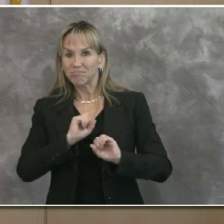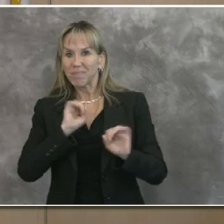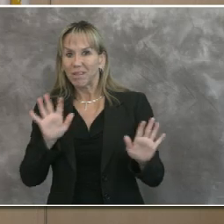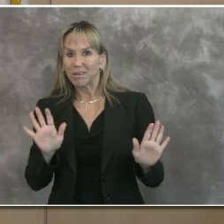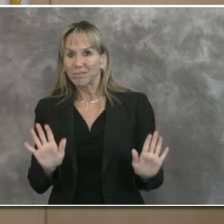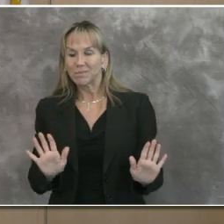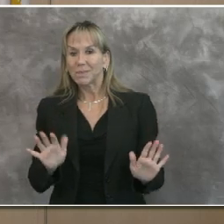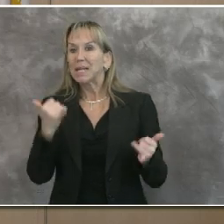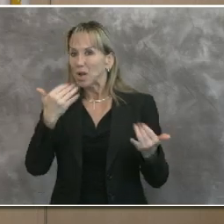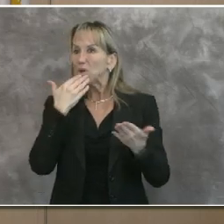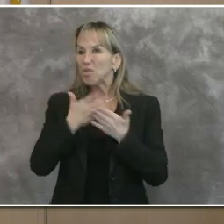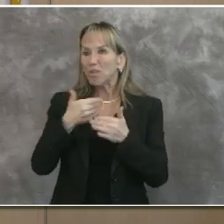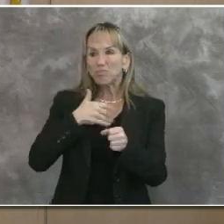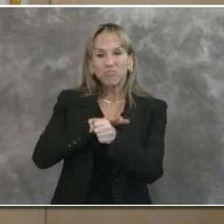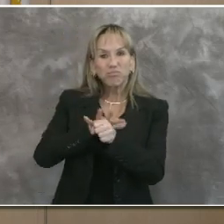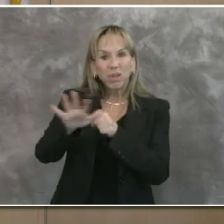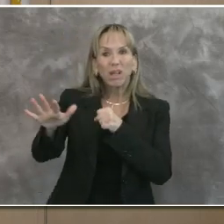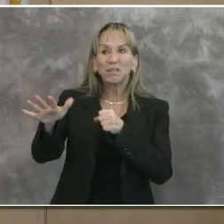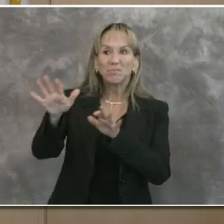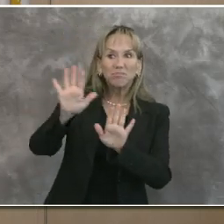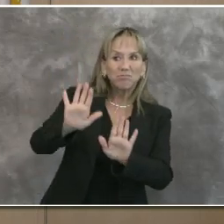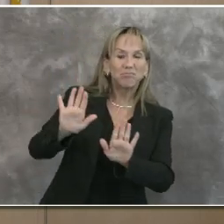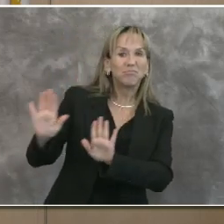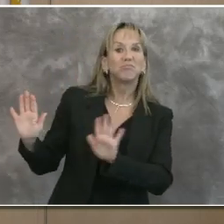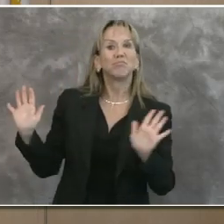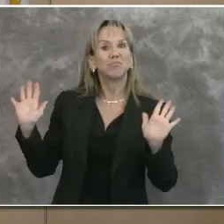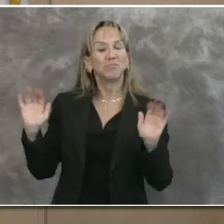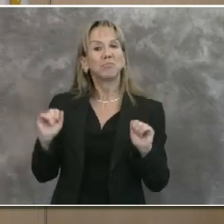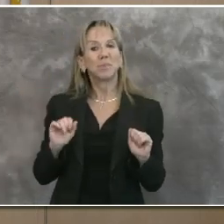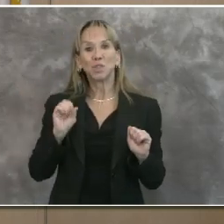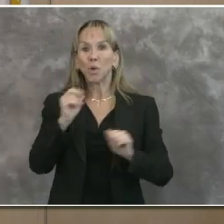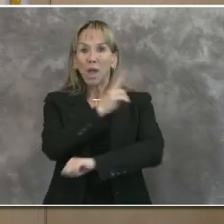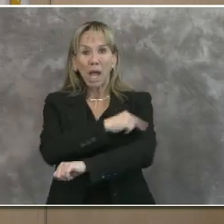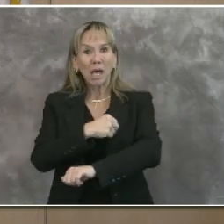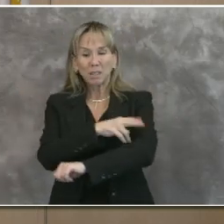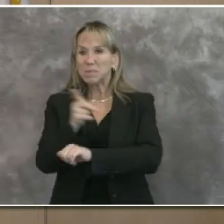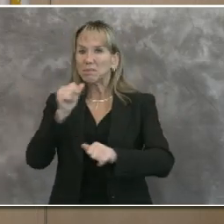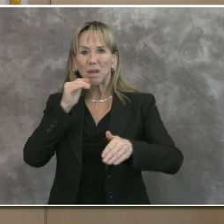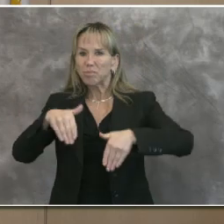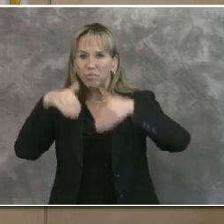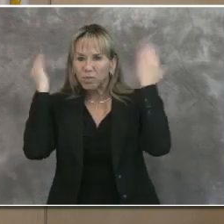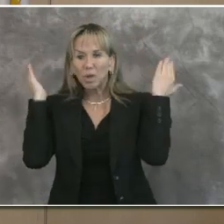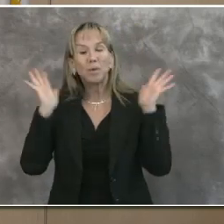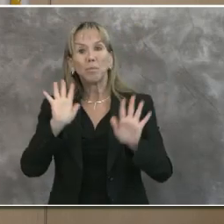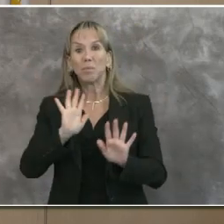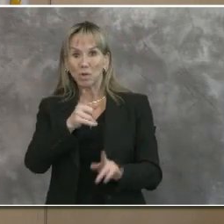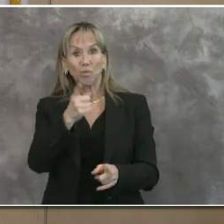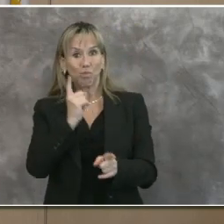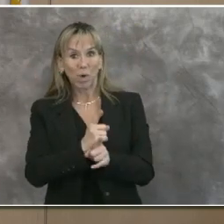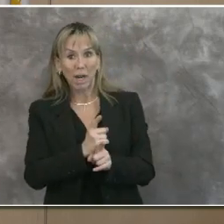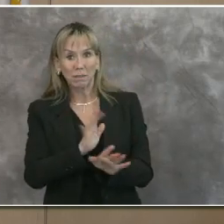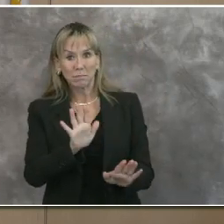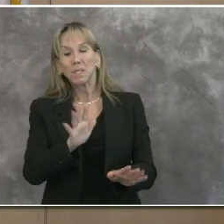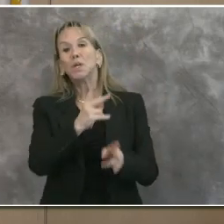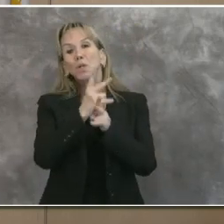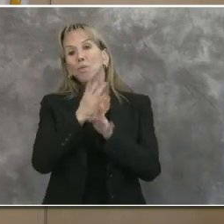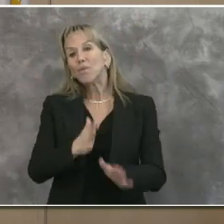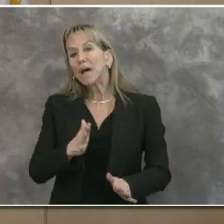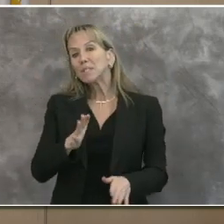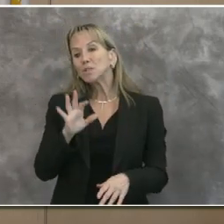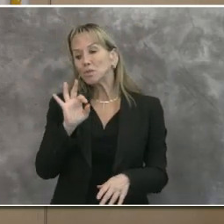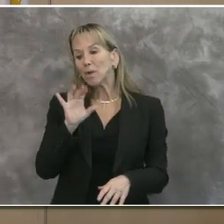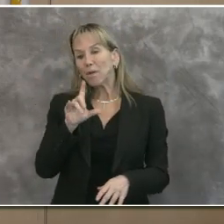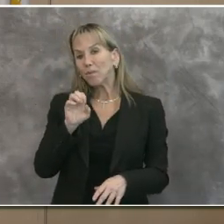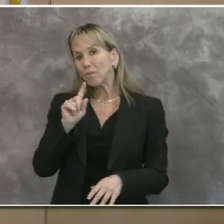have good capacity. And so hospitalizations, you're absolutely correct. Supervisor Fletcher